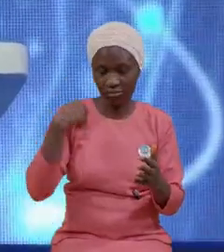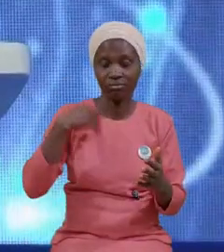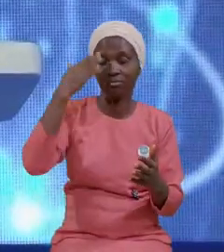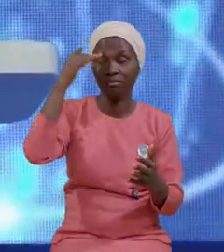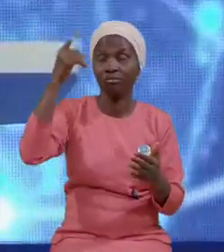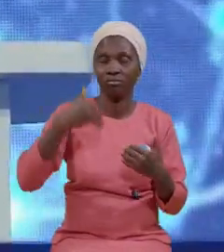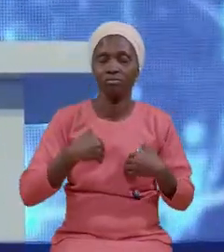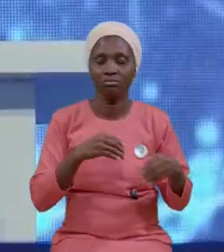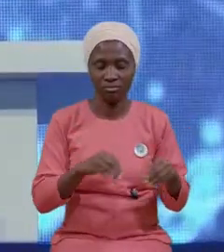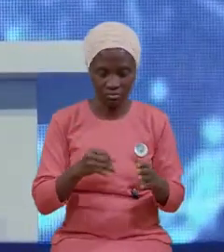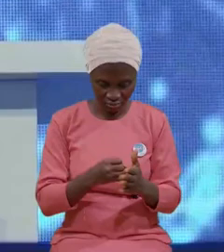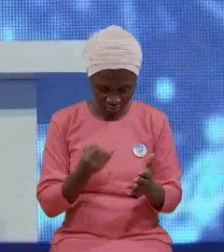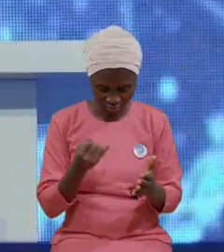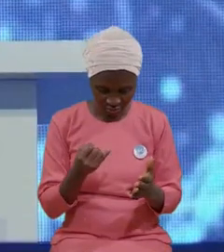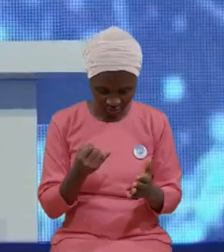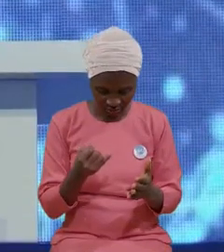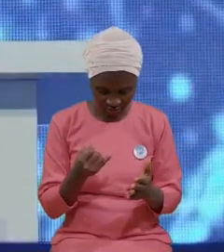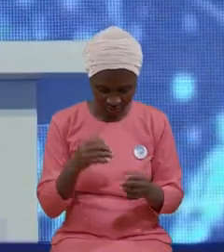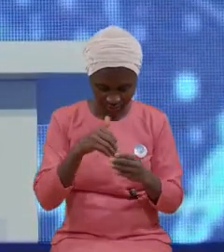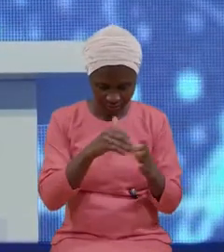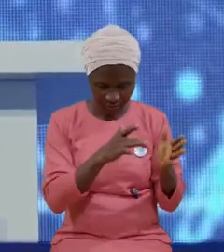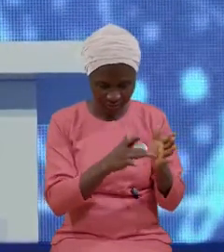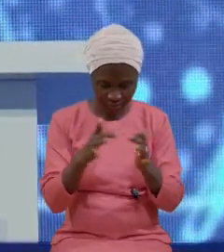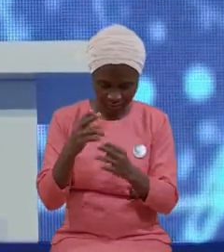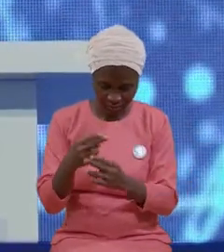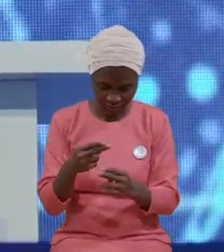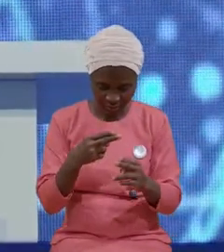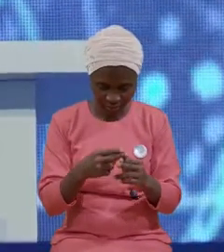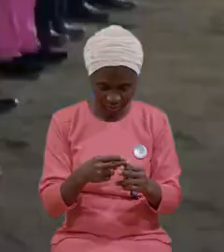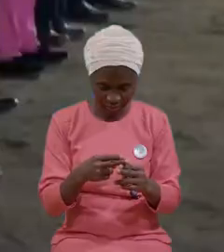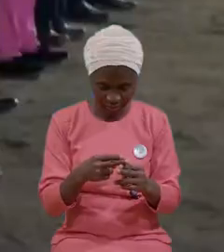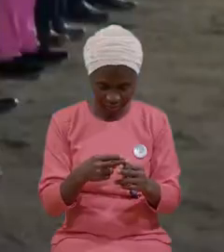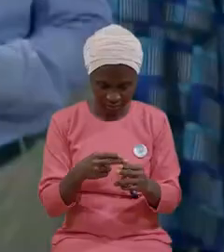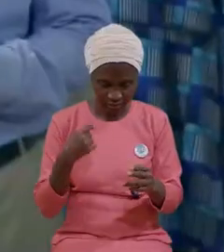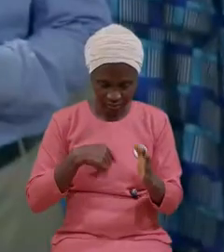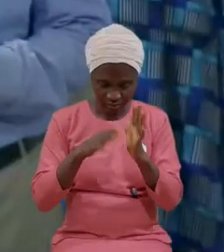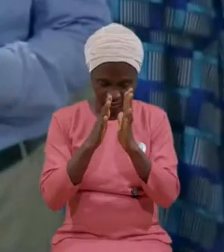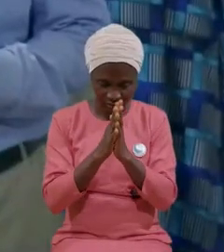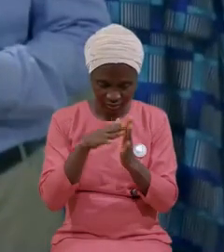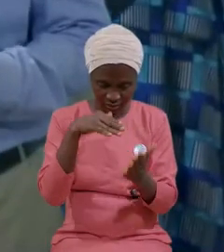it. In Jesus' name we pray.